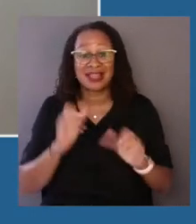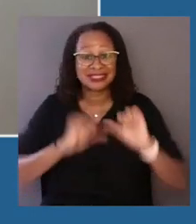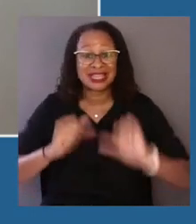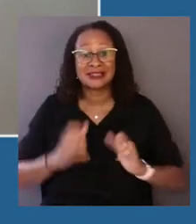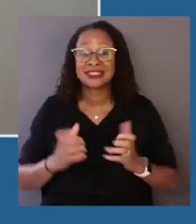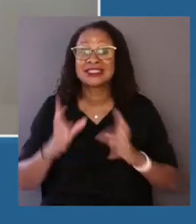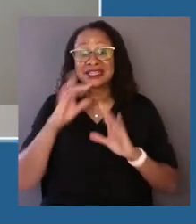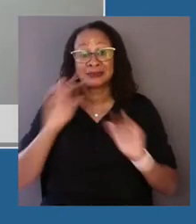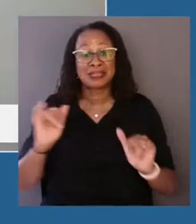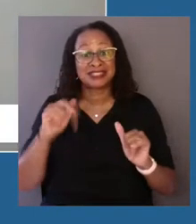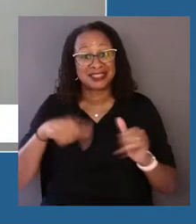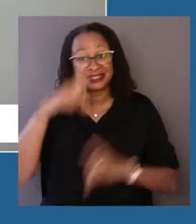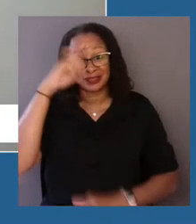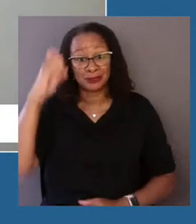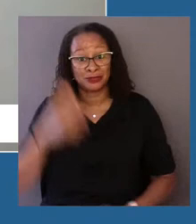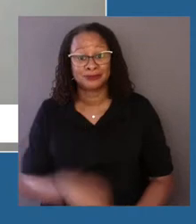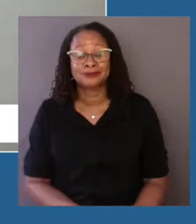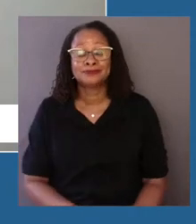summer.